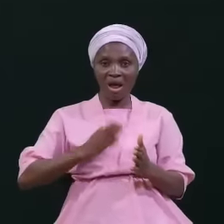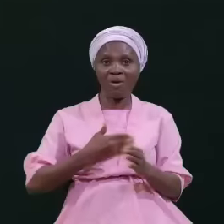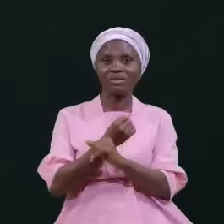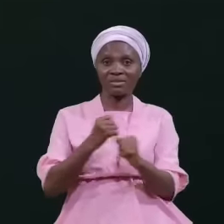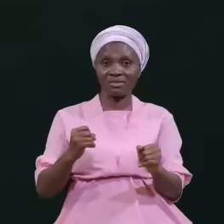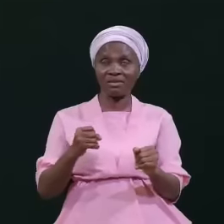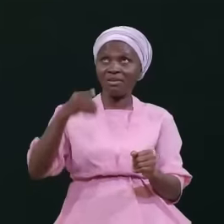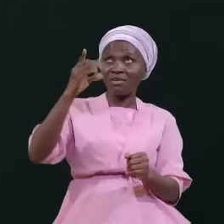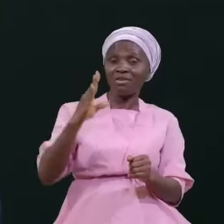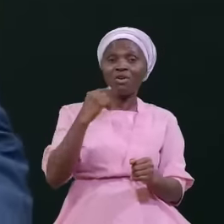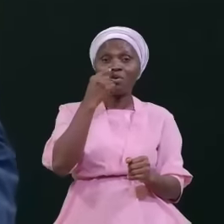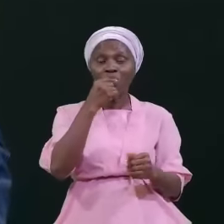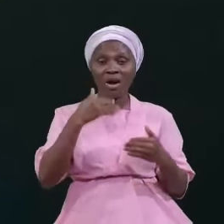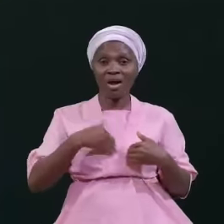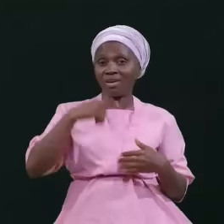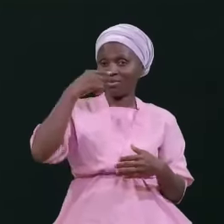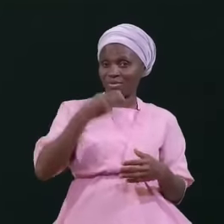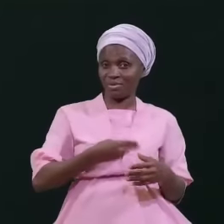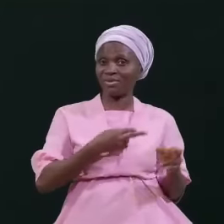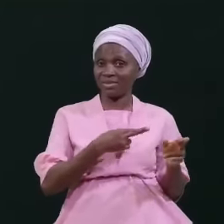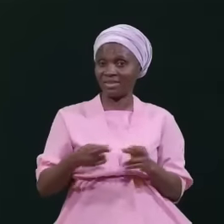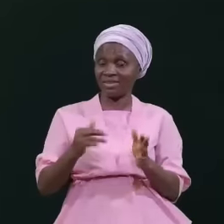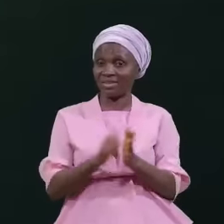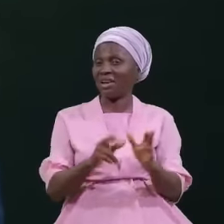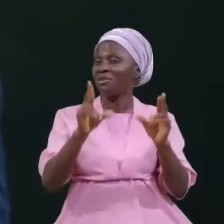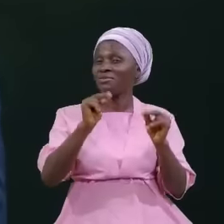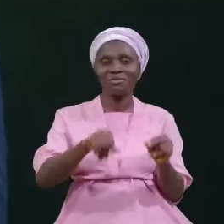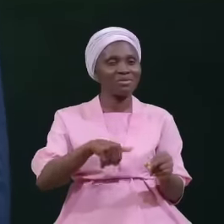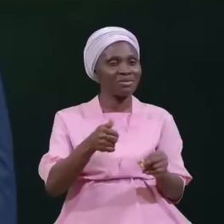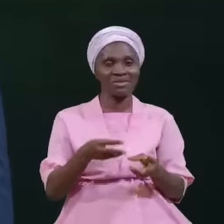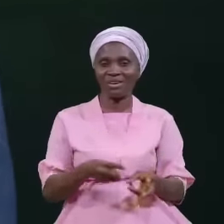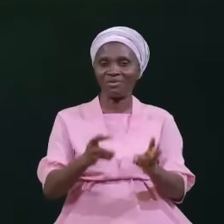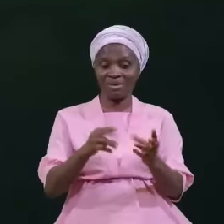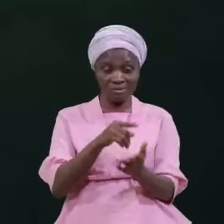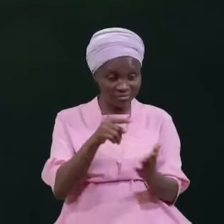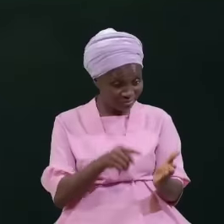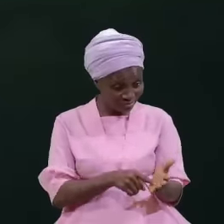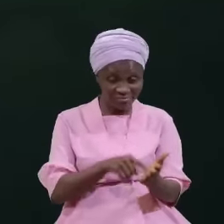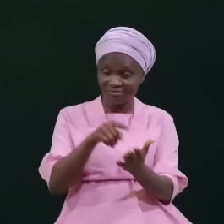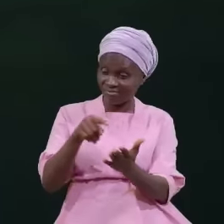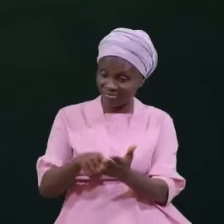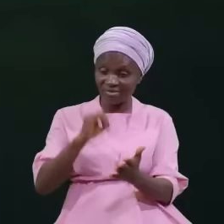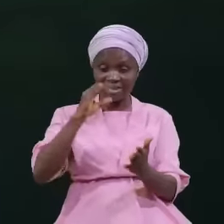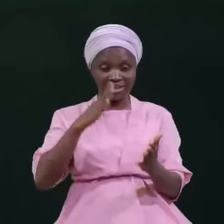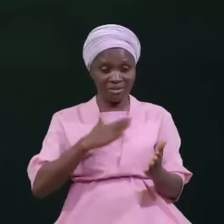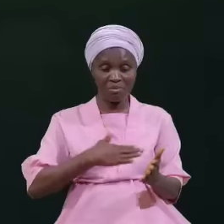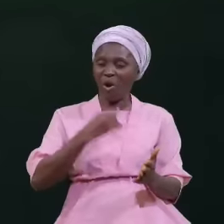has told us there's no other way. This is my only begotten